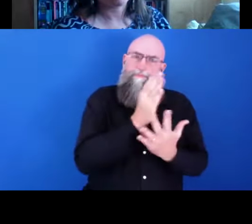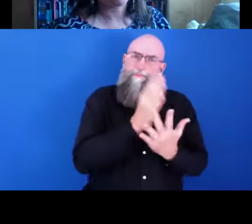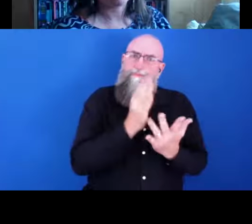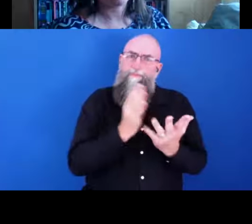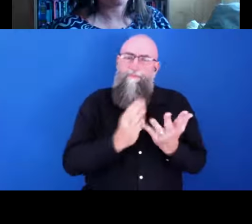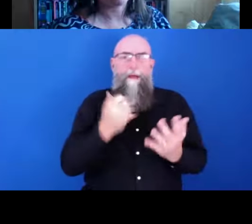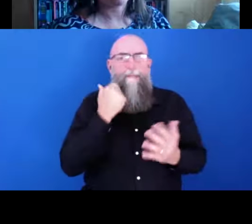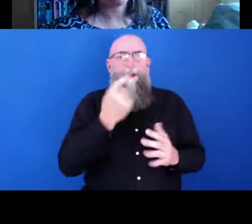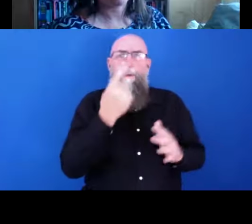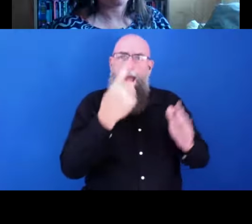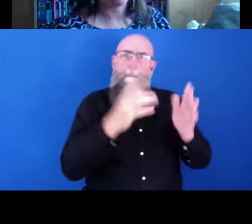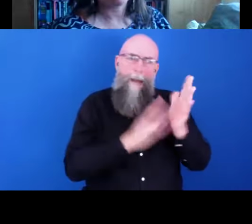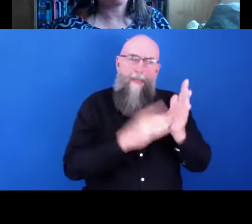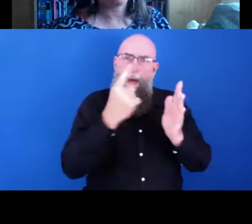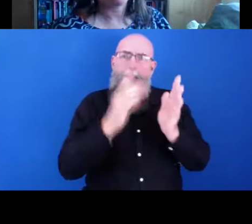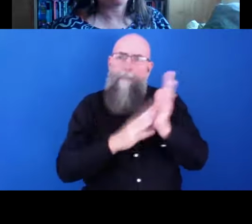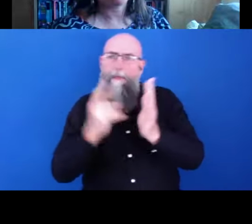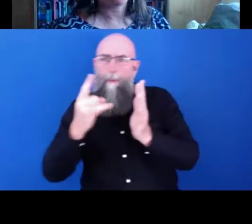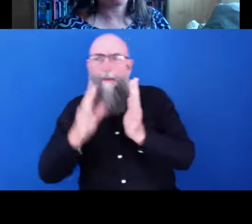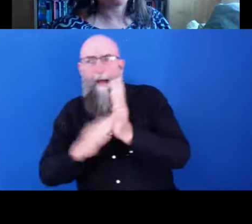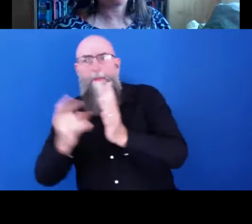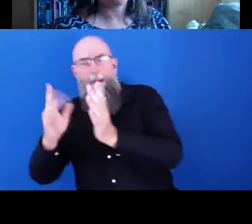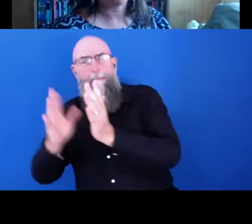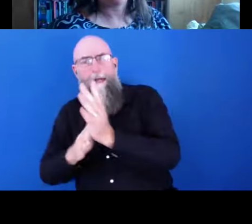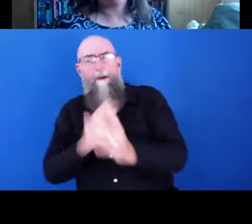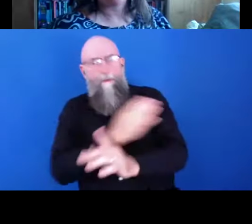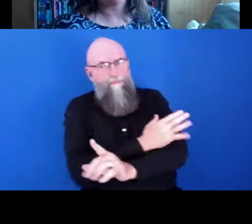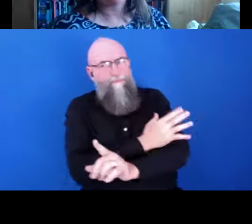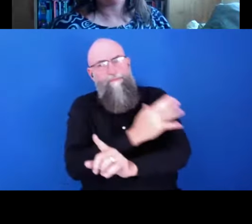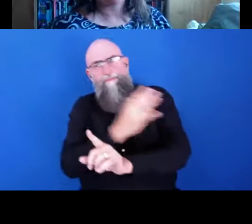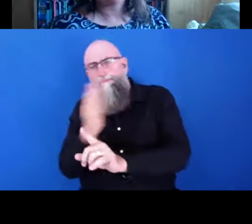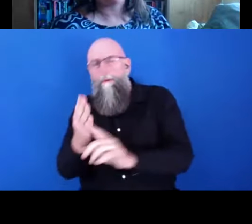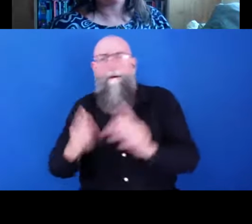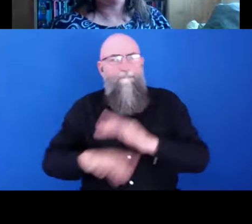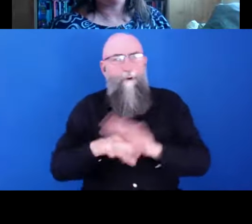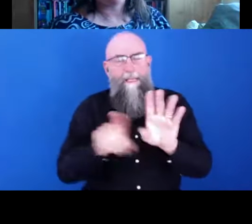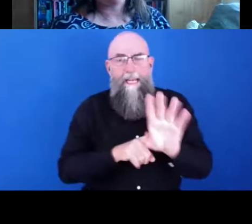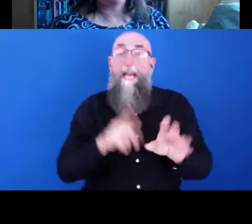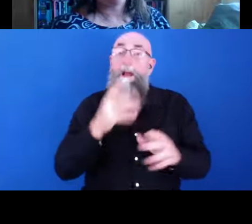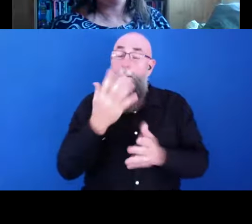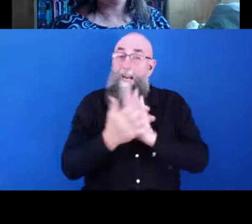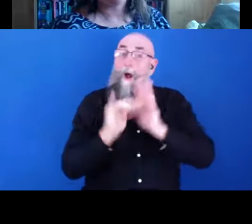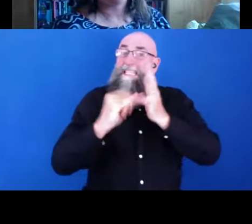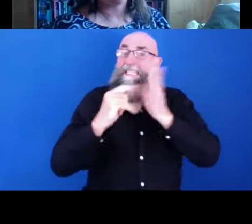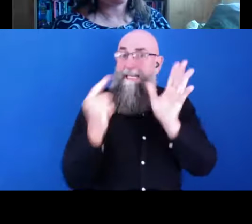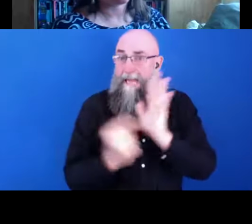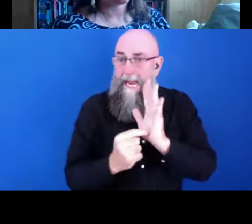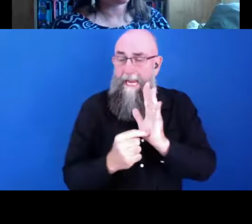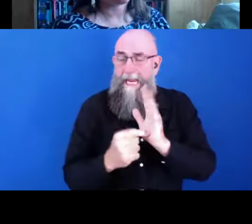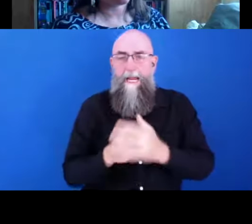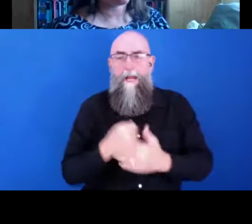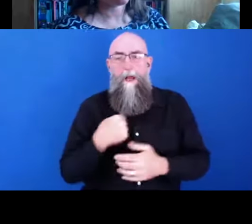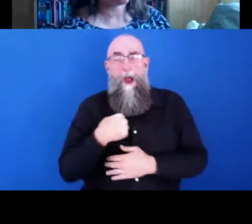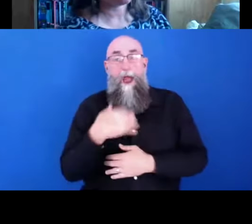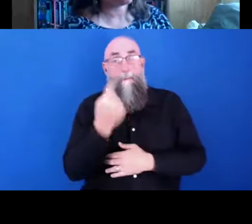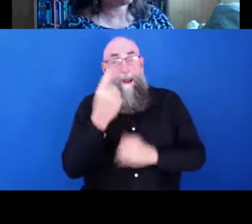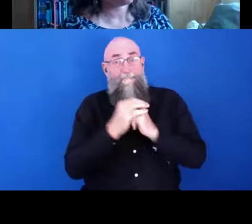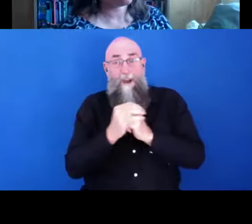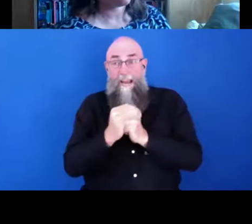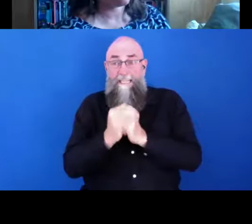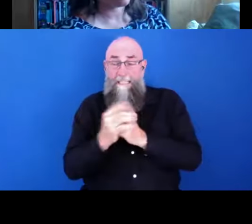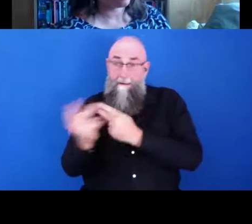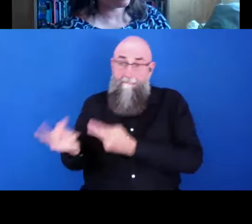a monthly Saturday event. So one, uh, one Saturday we had, uh, a friend of mine came up and, um,